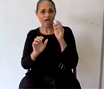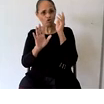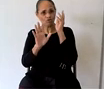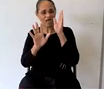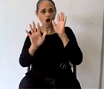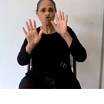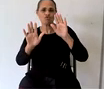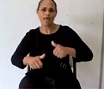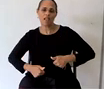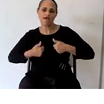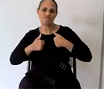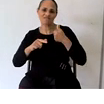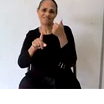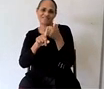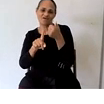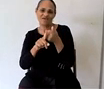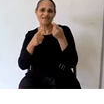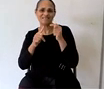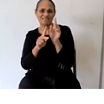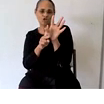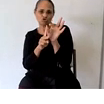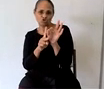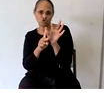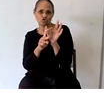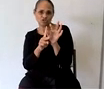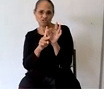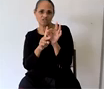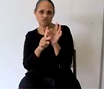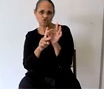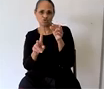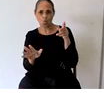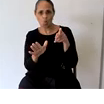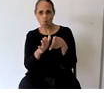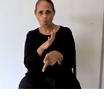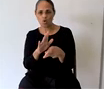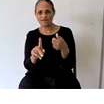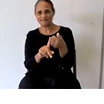life for himself, he still chooses to euthanize himself.